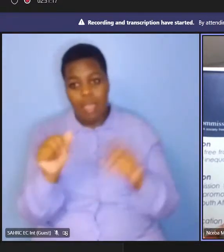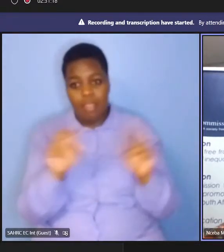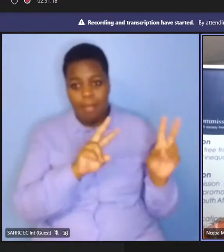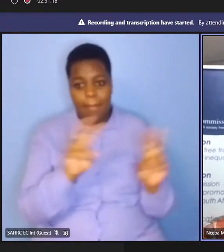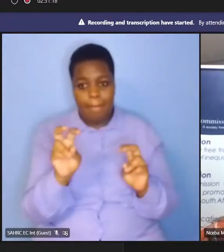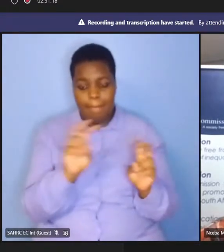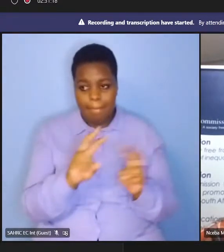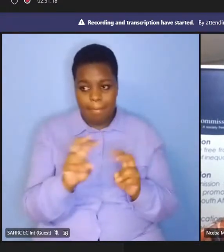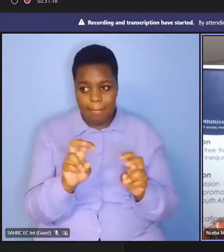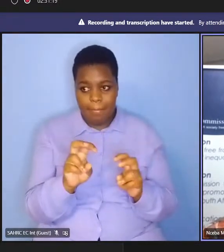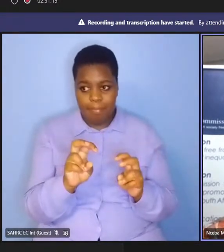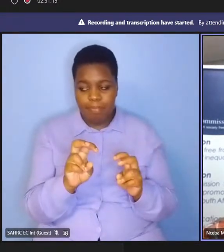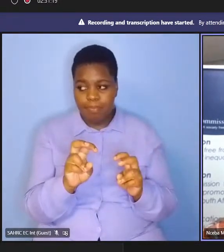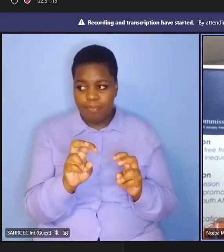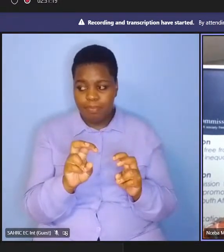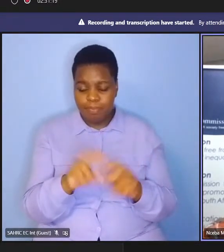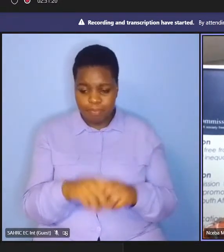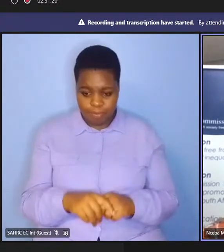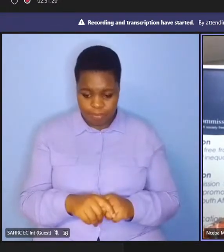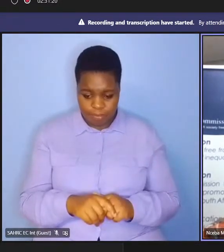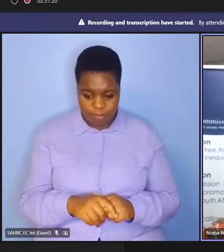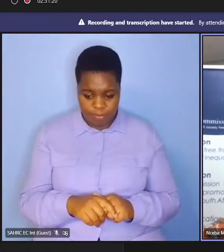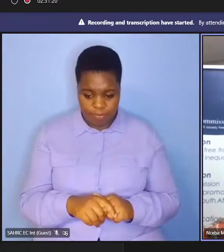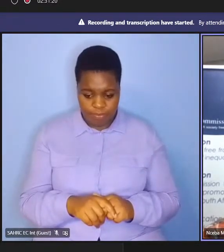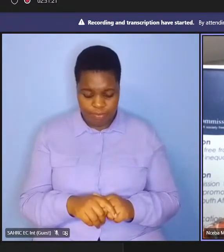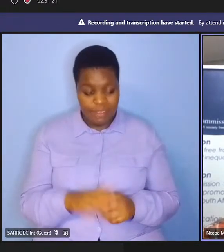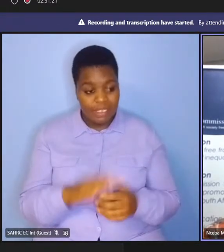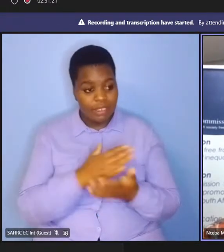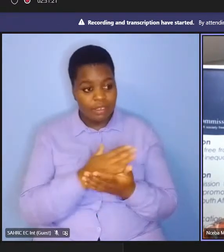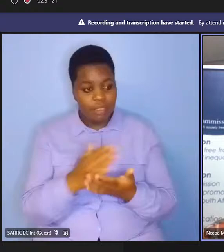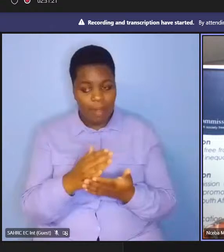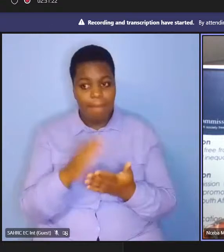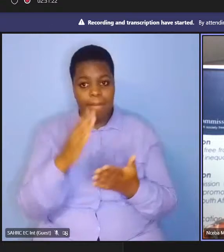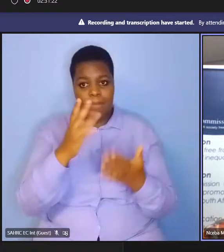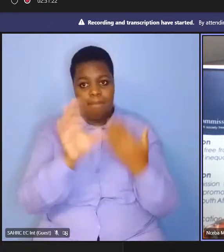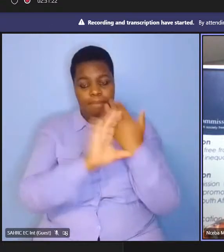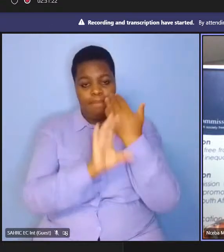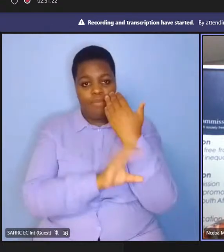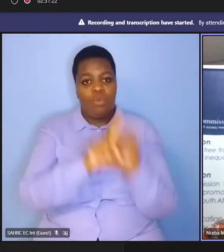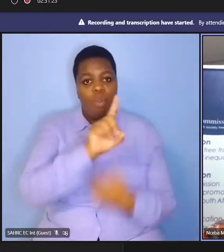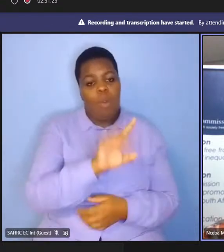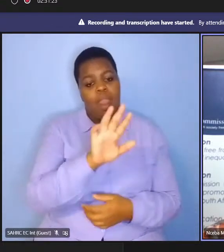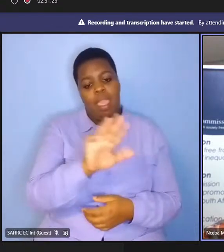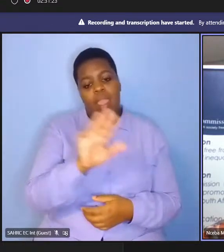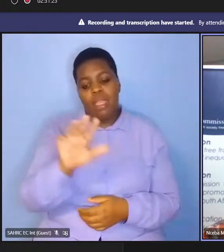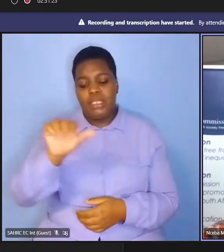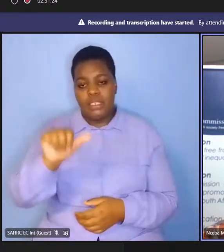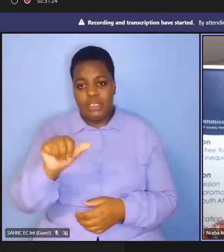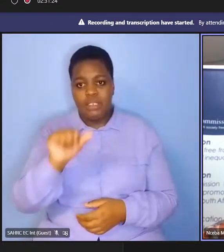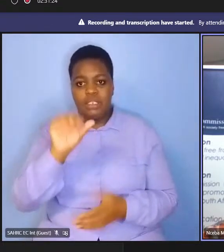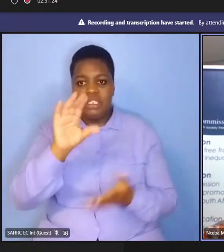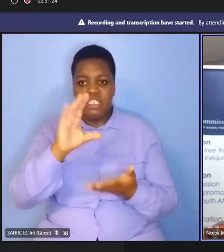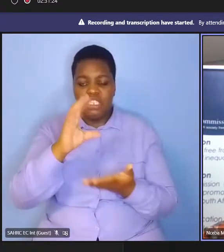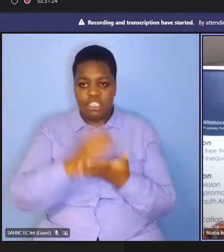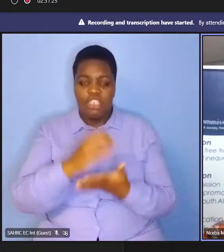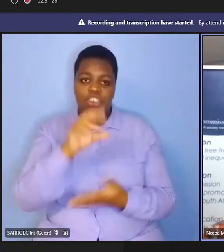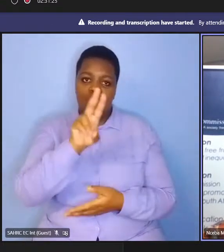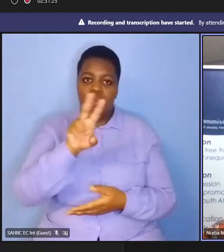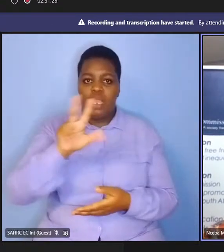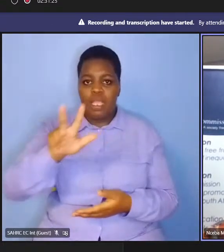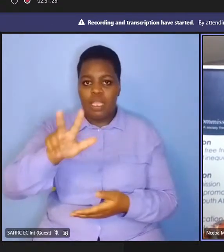her. The Supreme Constitution Act 108 of 1996, Section 28